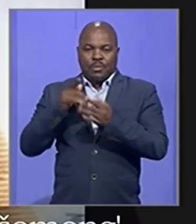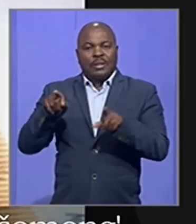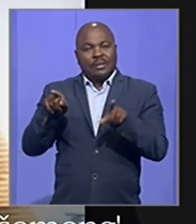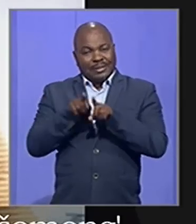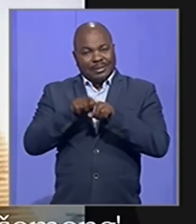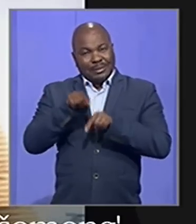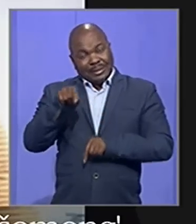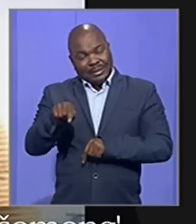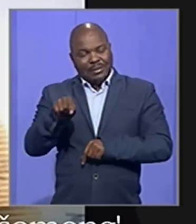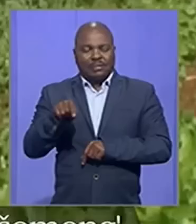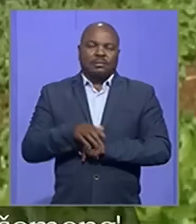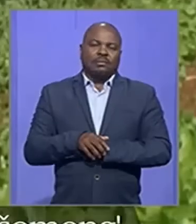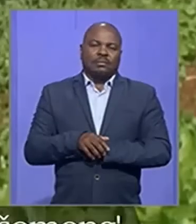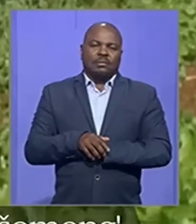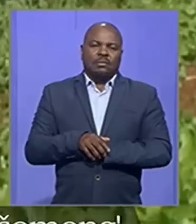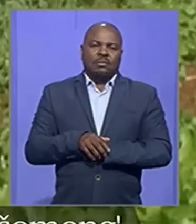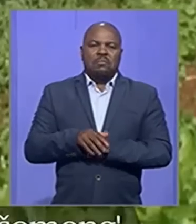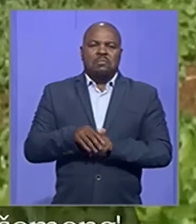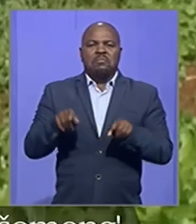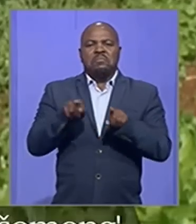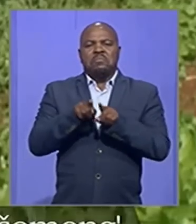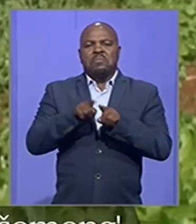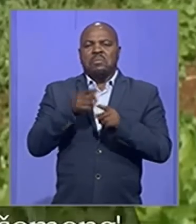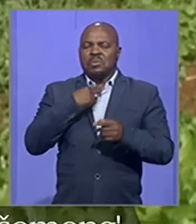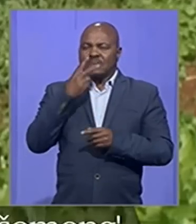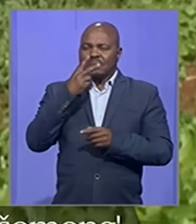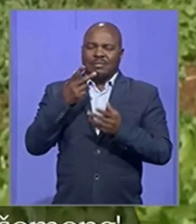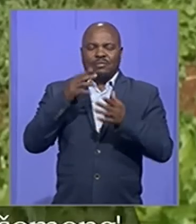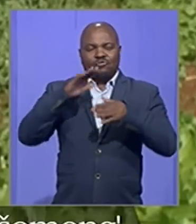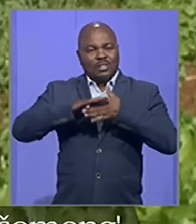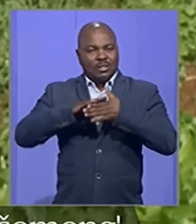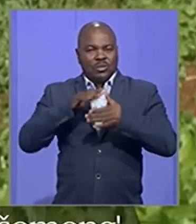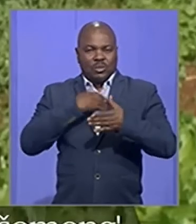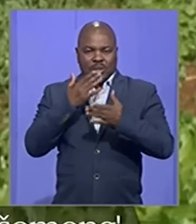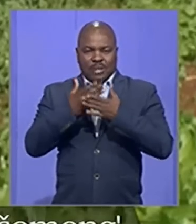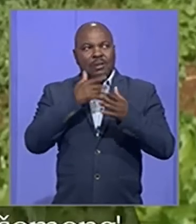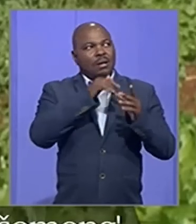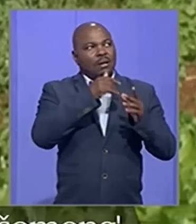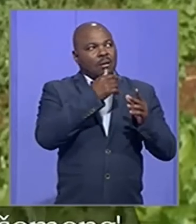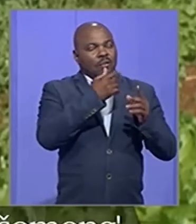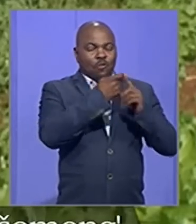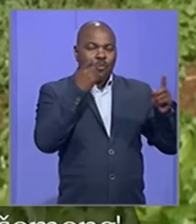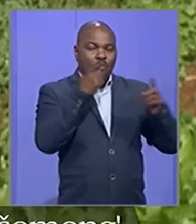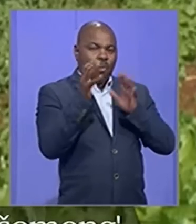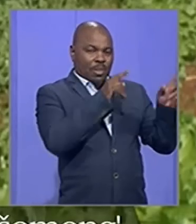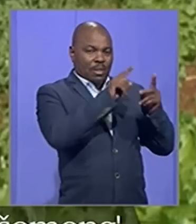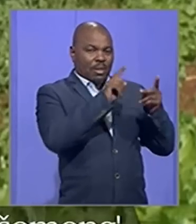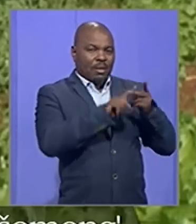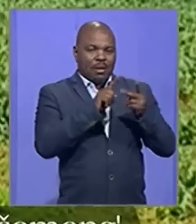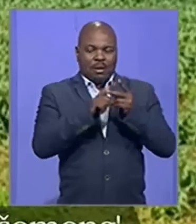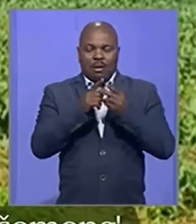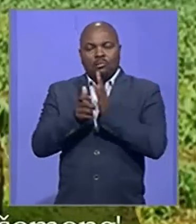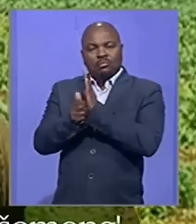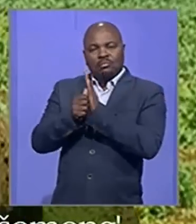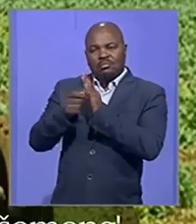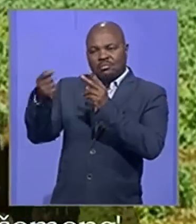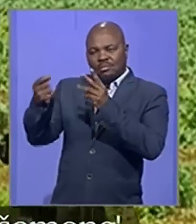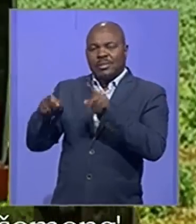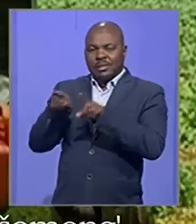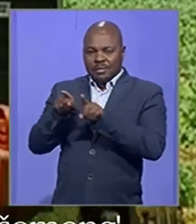is a number of various of reasons can be associated with this. Mainly the grains was one. Grains and